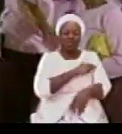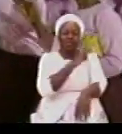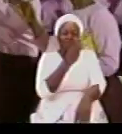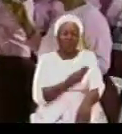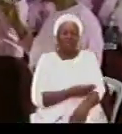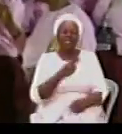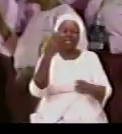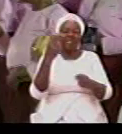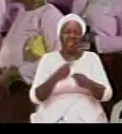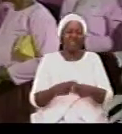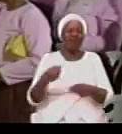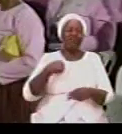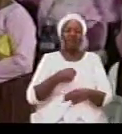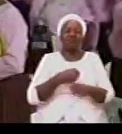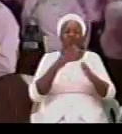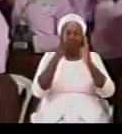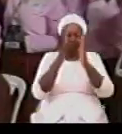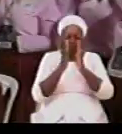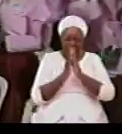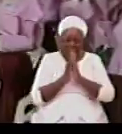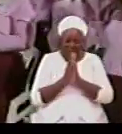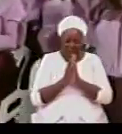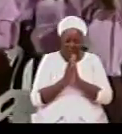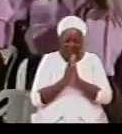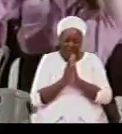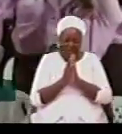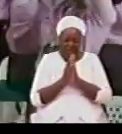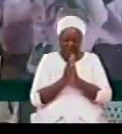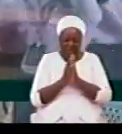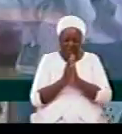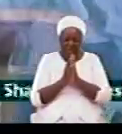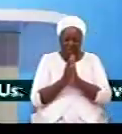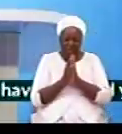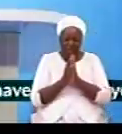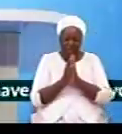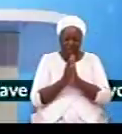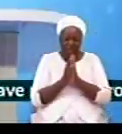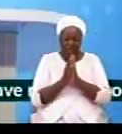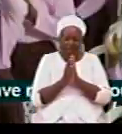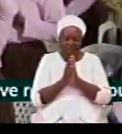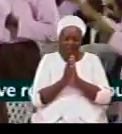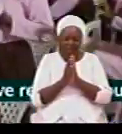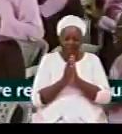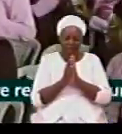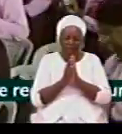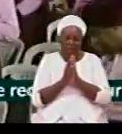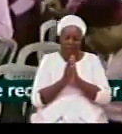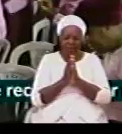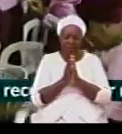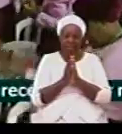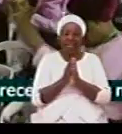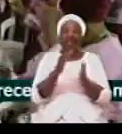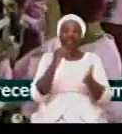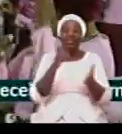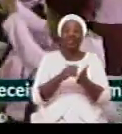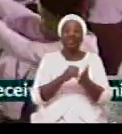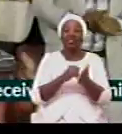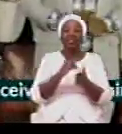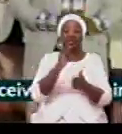It is done. I said, it is